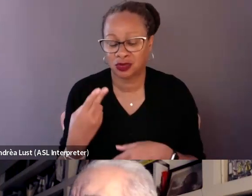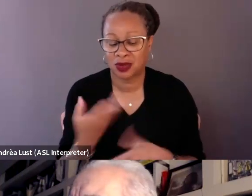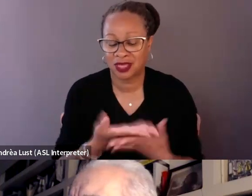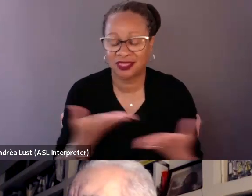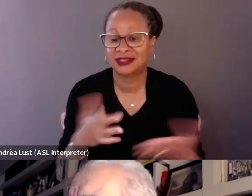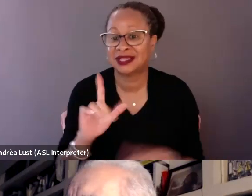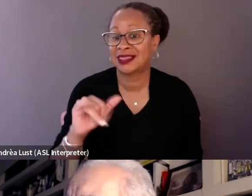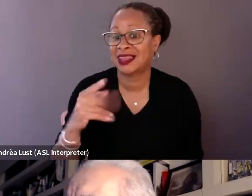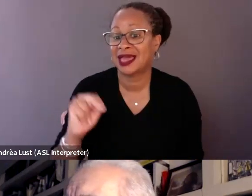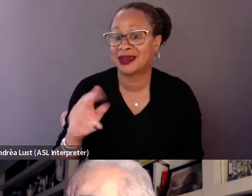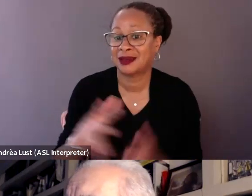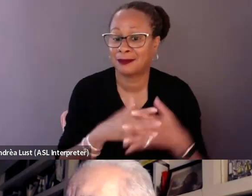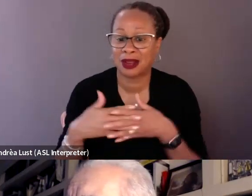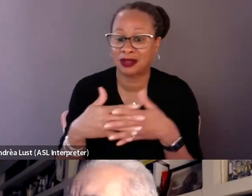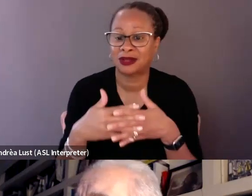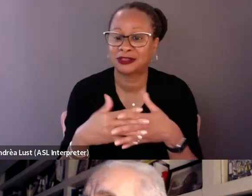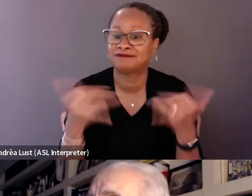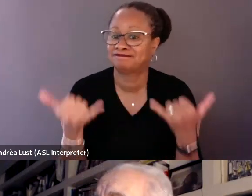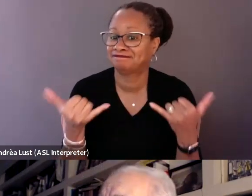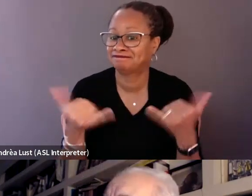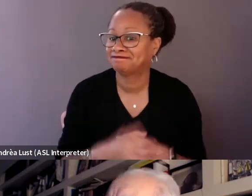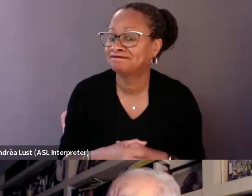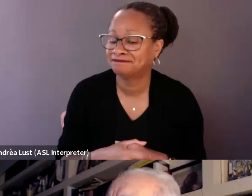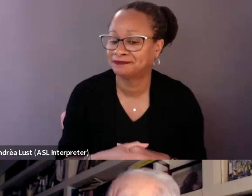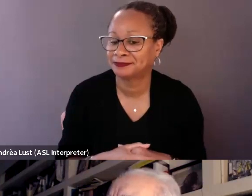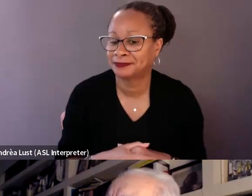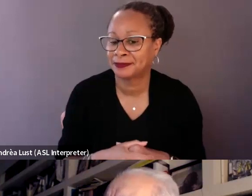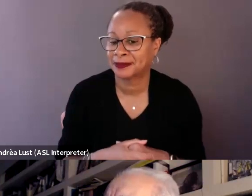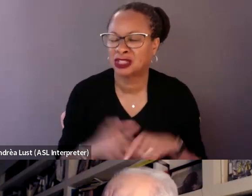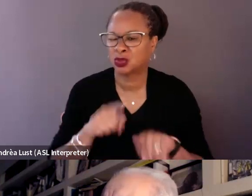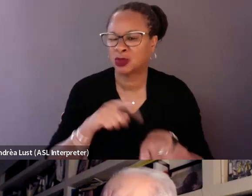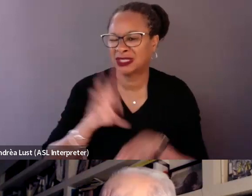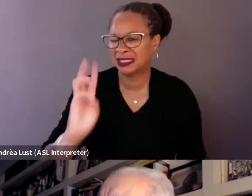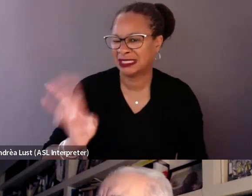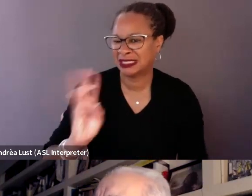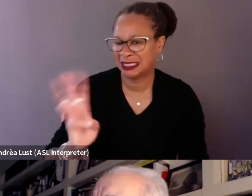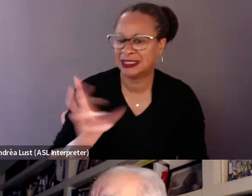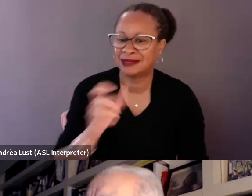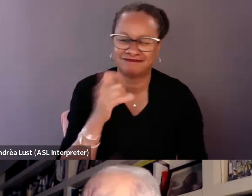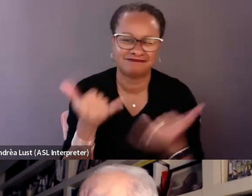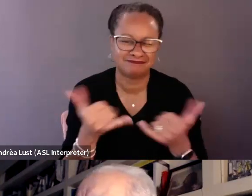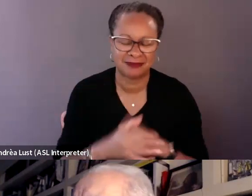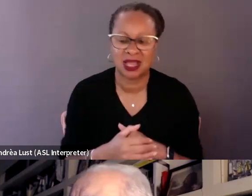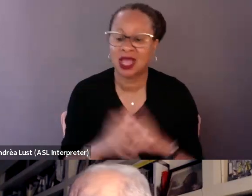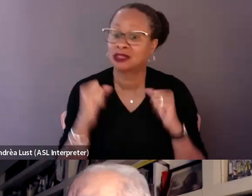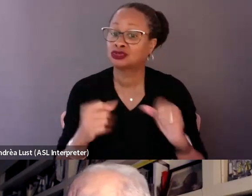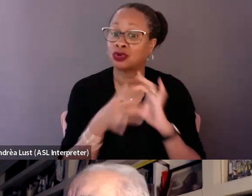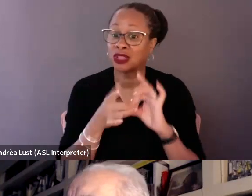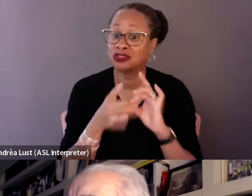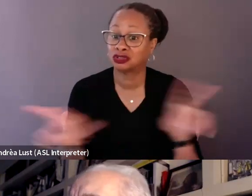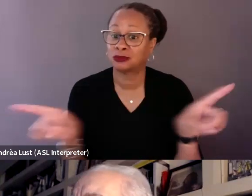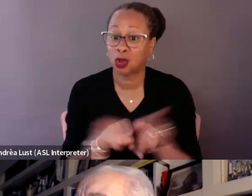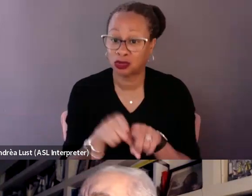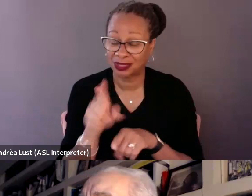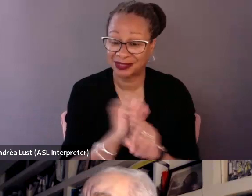that these times, no? So there was a very strong relationship too